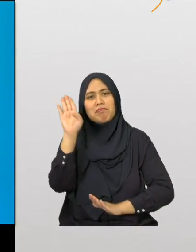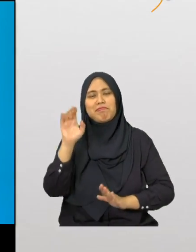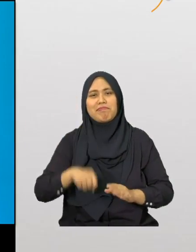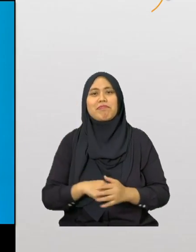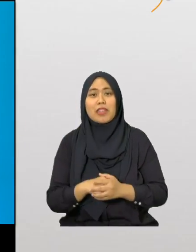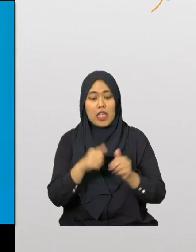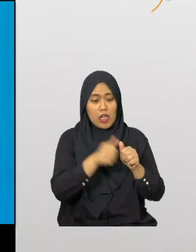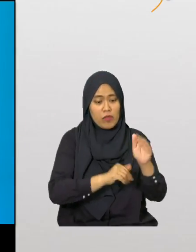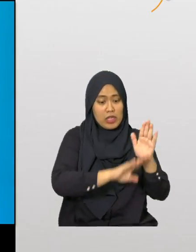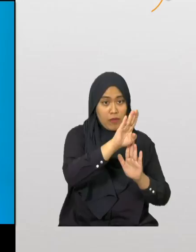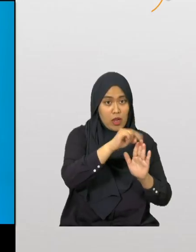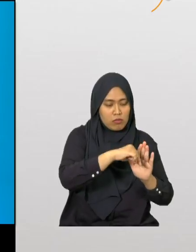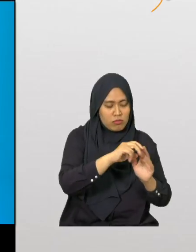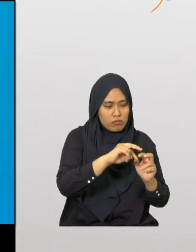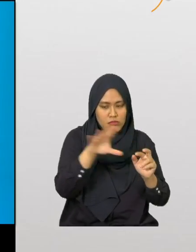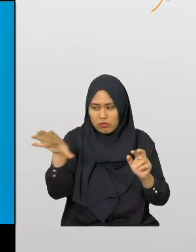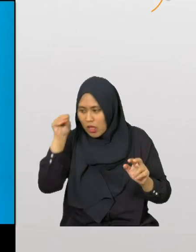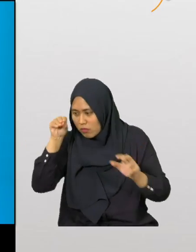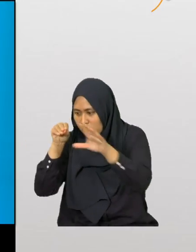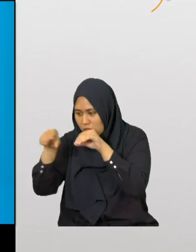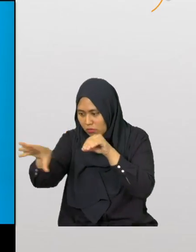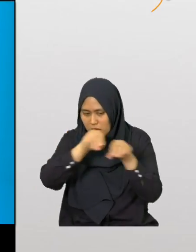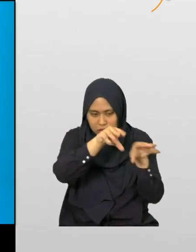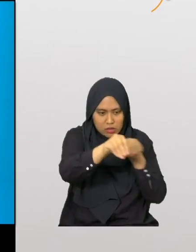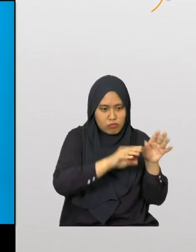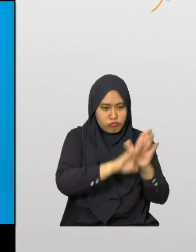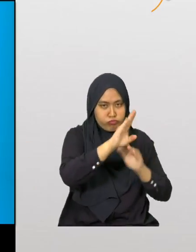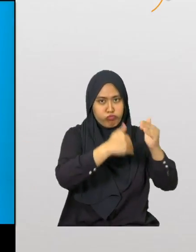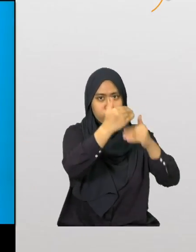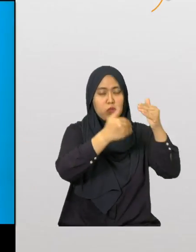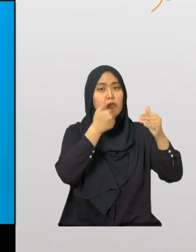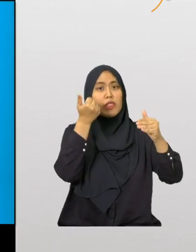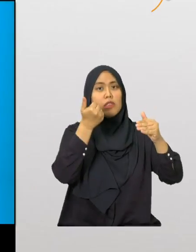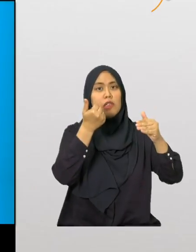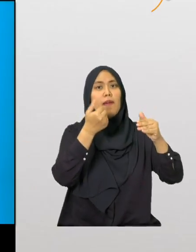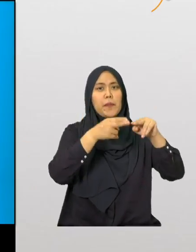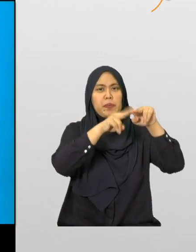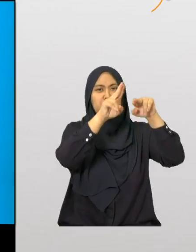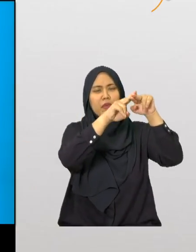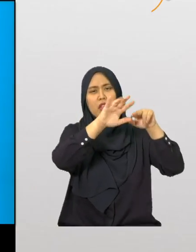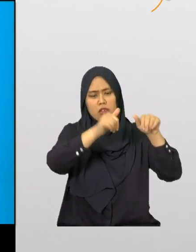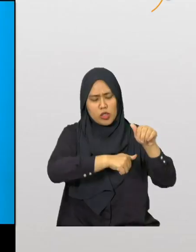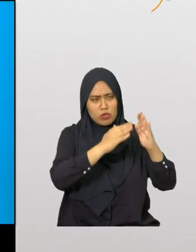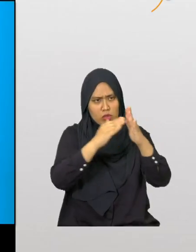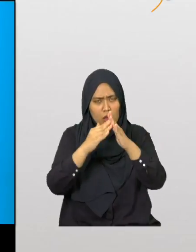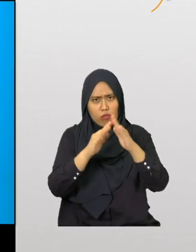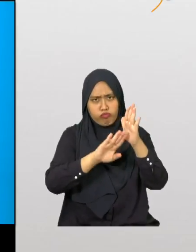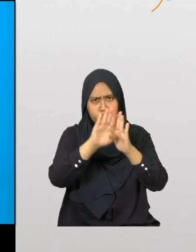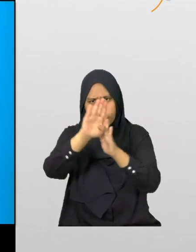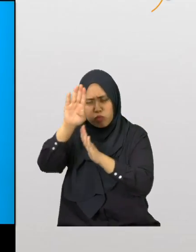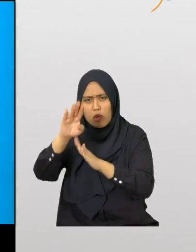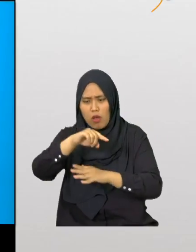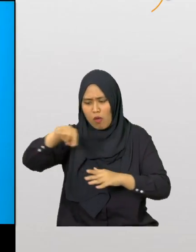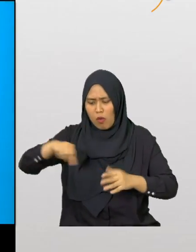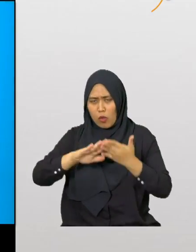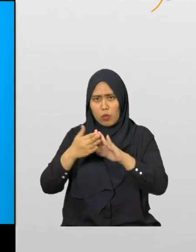from the previous one and be even better. And we are designing each town so that the community remains youthful and vibrant,